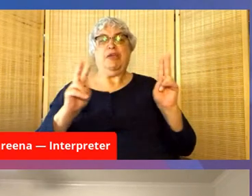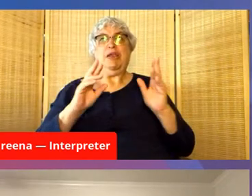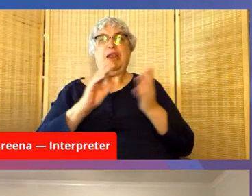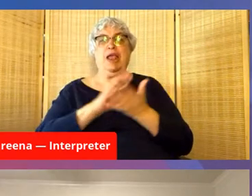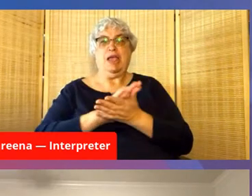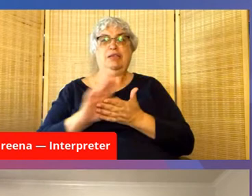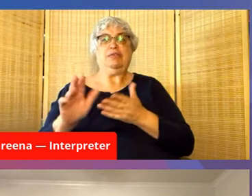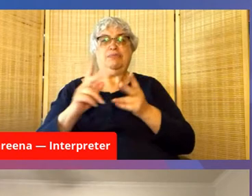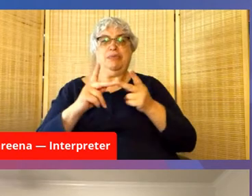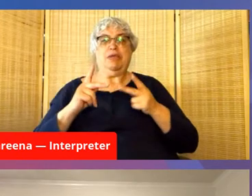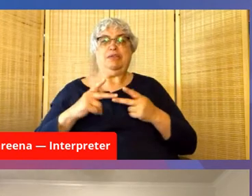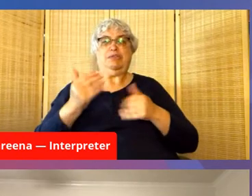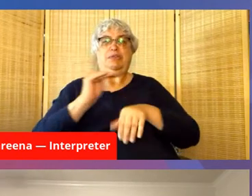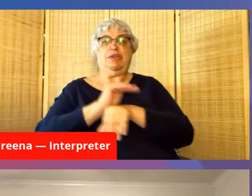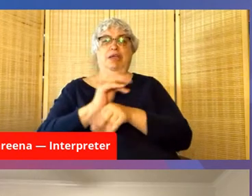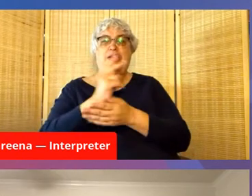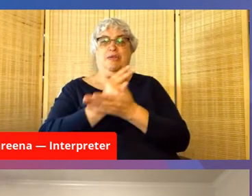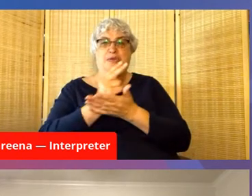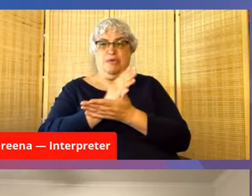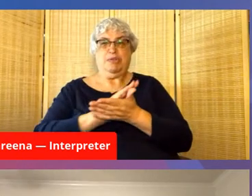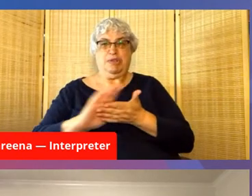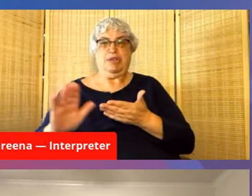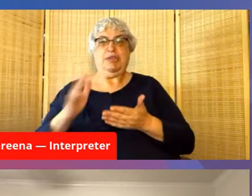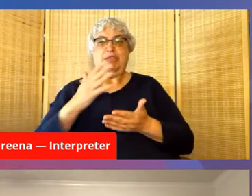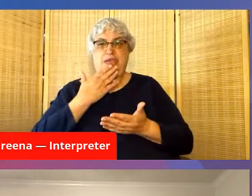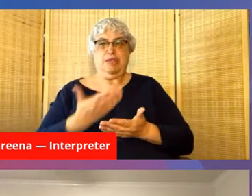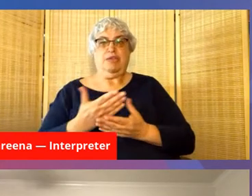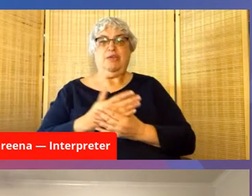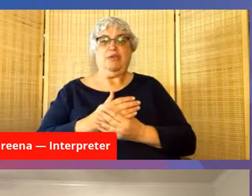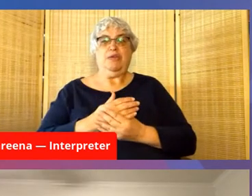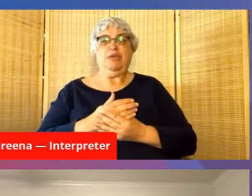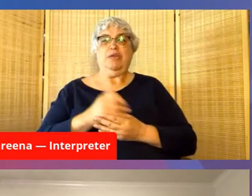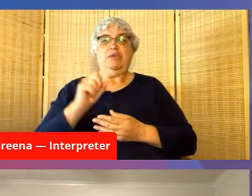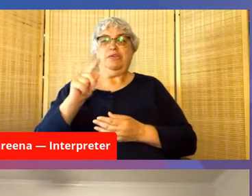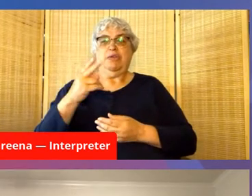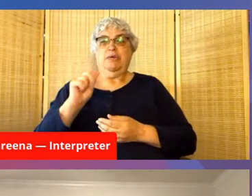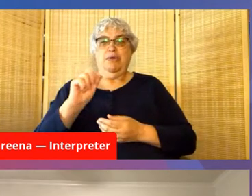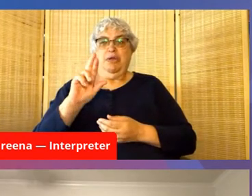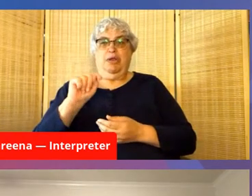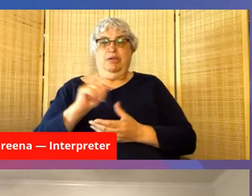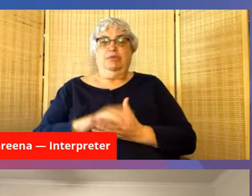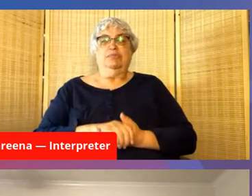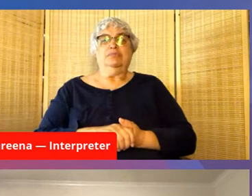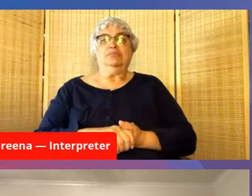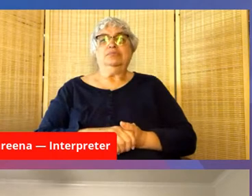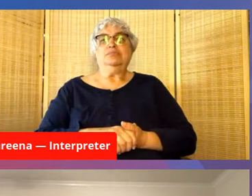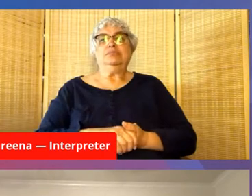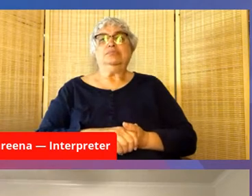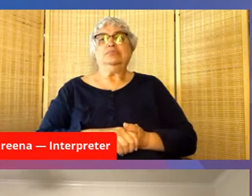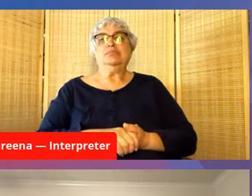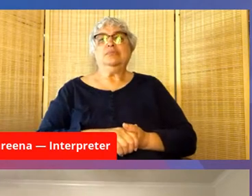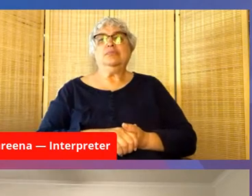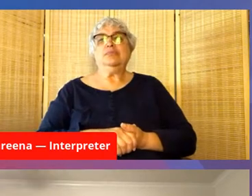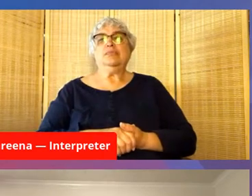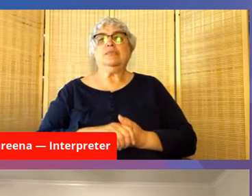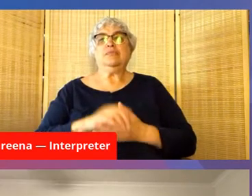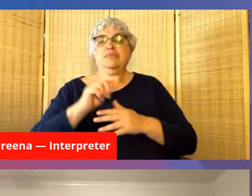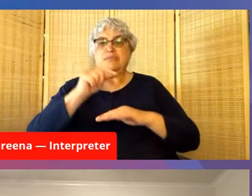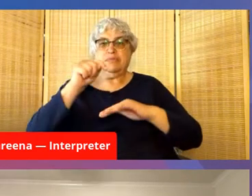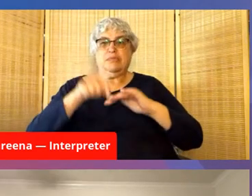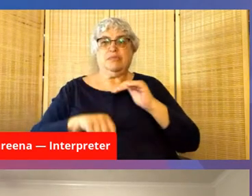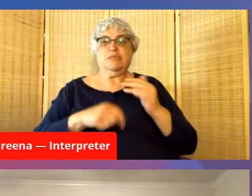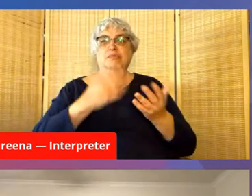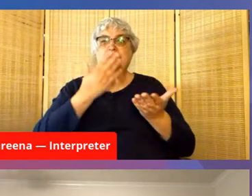evening. So thank you very much. Stuart? Yeah, just a deep, deep expression